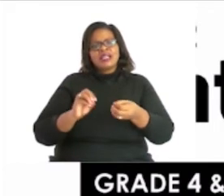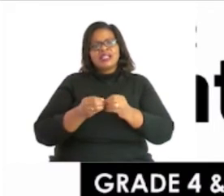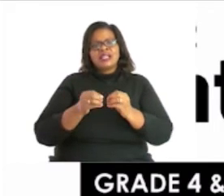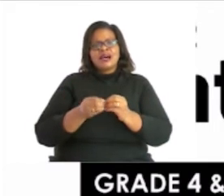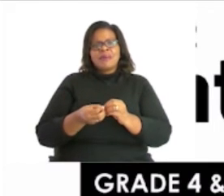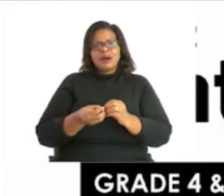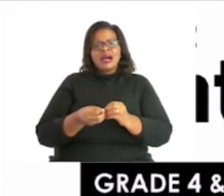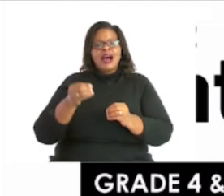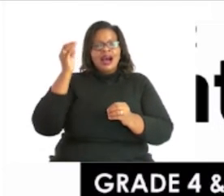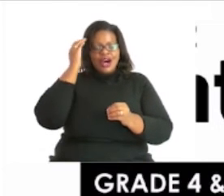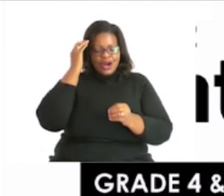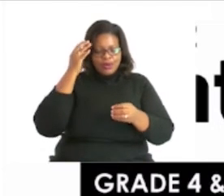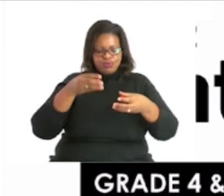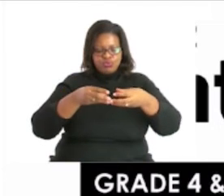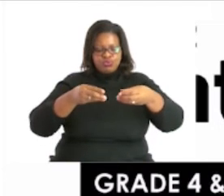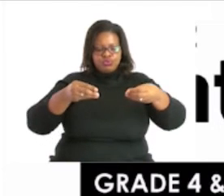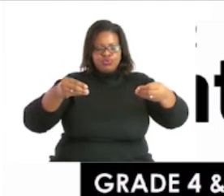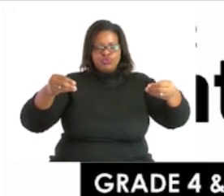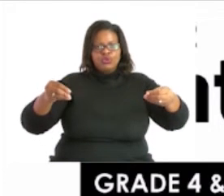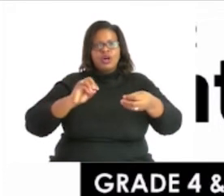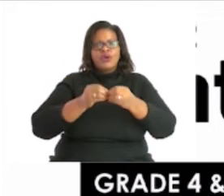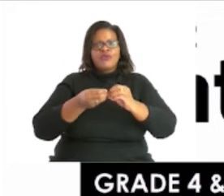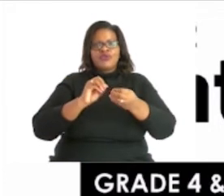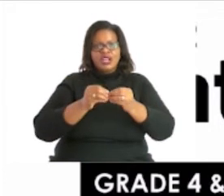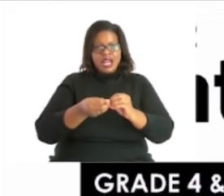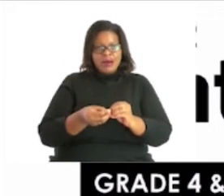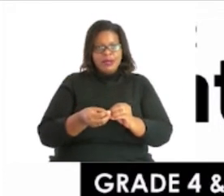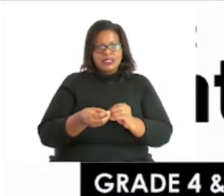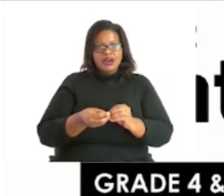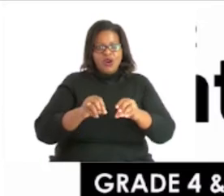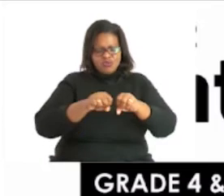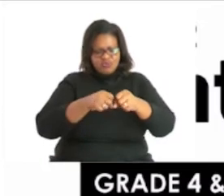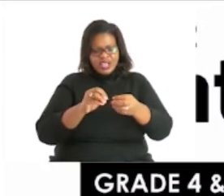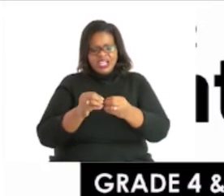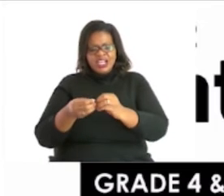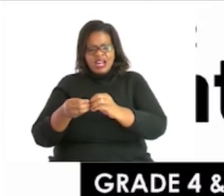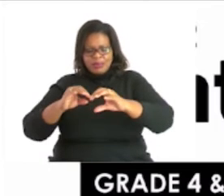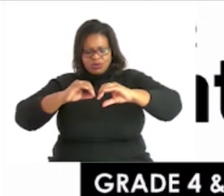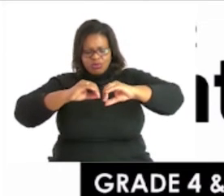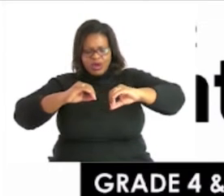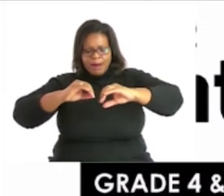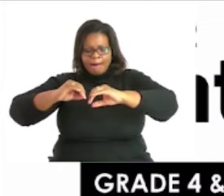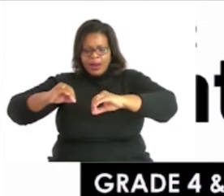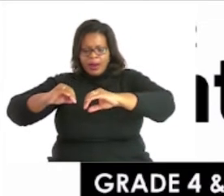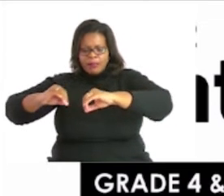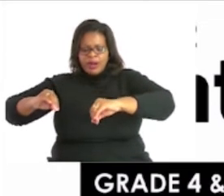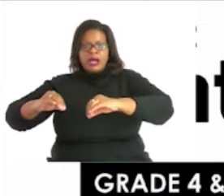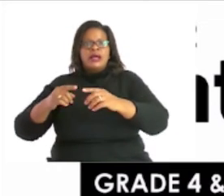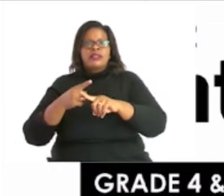is also known as decomposition of numbers or breaking up numbers when you're writing numbers in